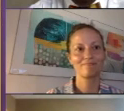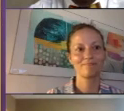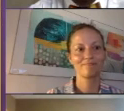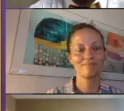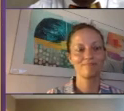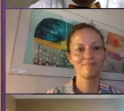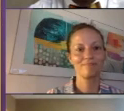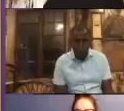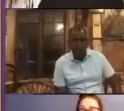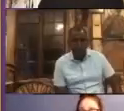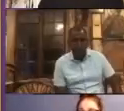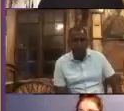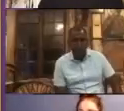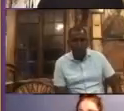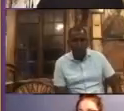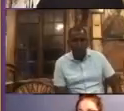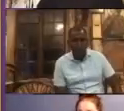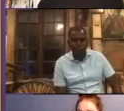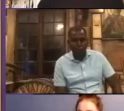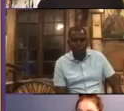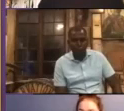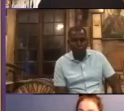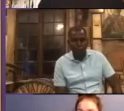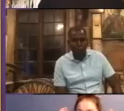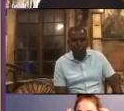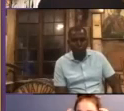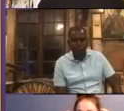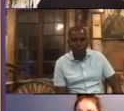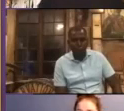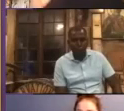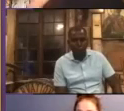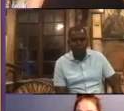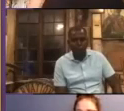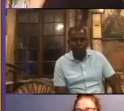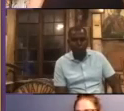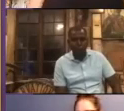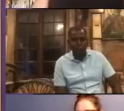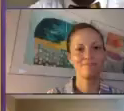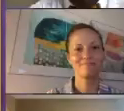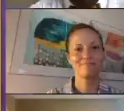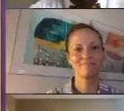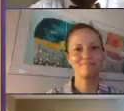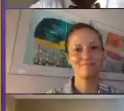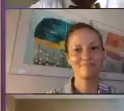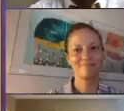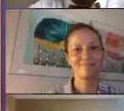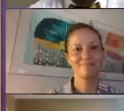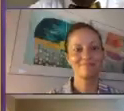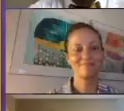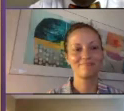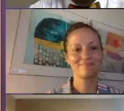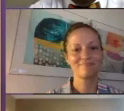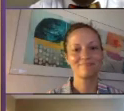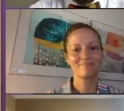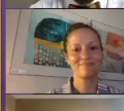making noise blocking ear protection available. Always in our workshops, but especially on parade night, those noise canceling earphones